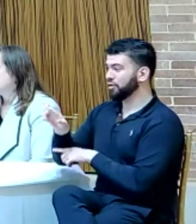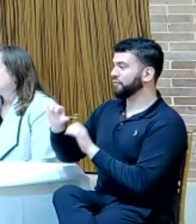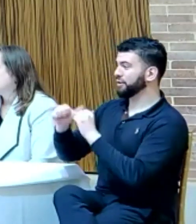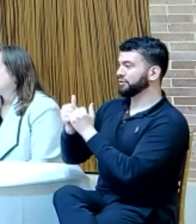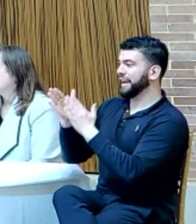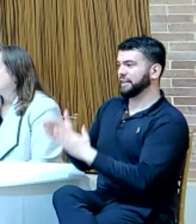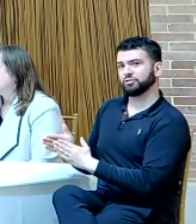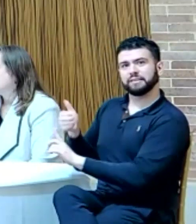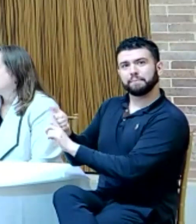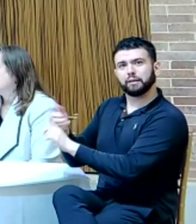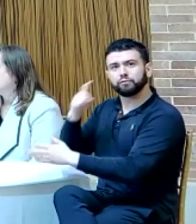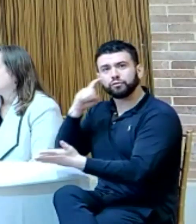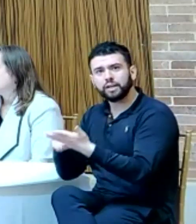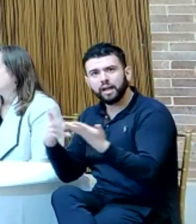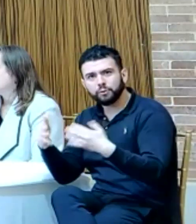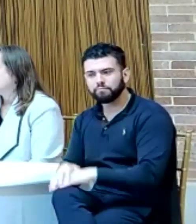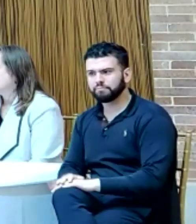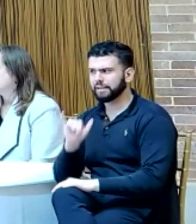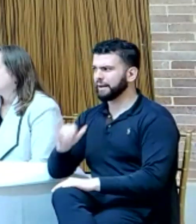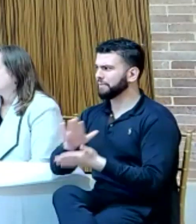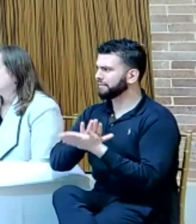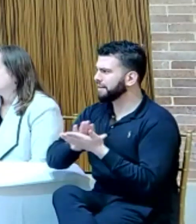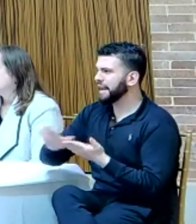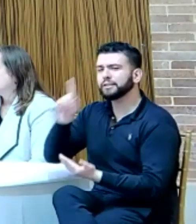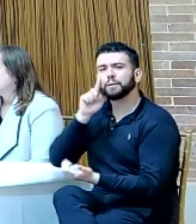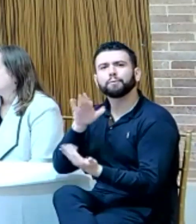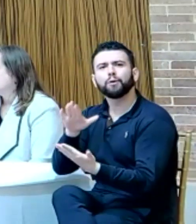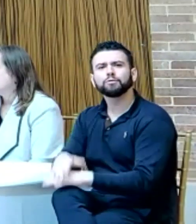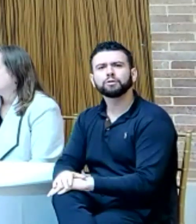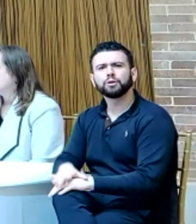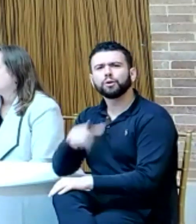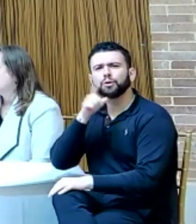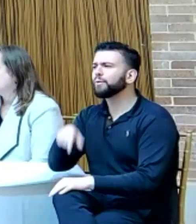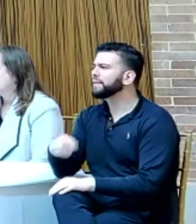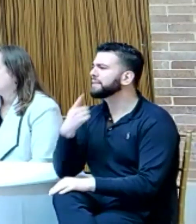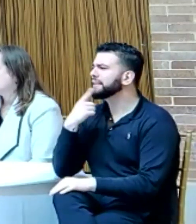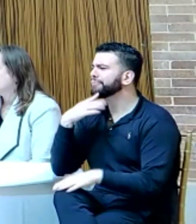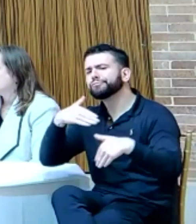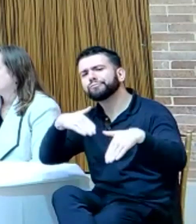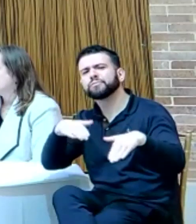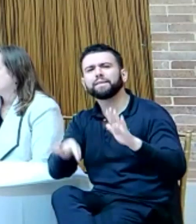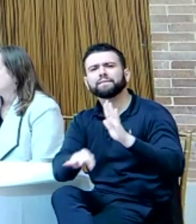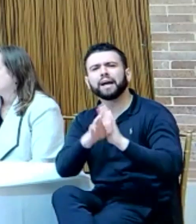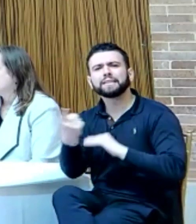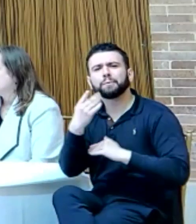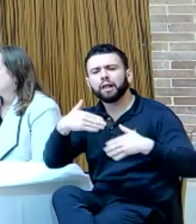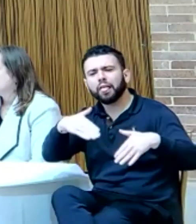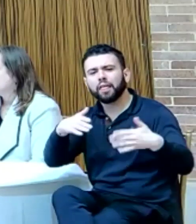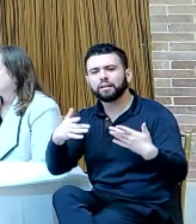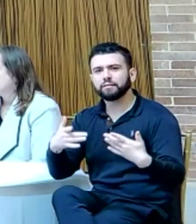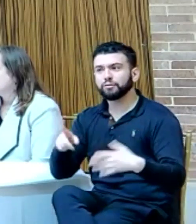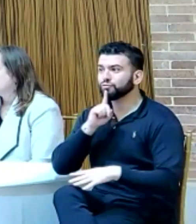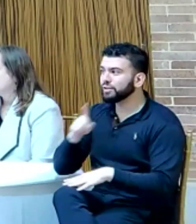their own community and I thought that was a really nice way rather than say comply or else these are the real benefits and values that can be